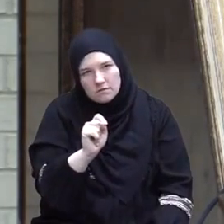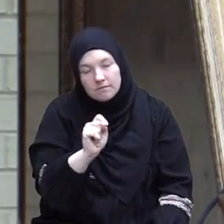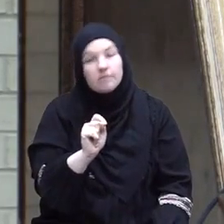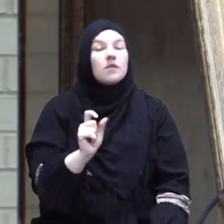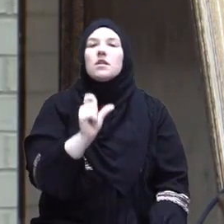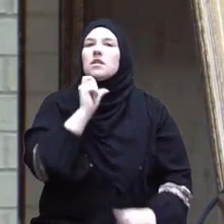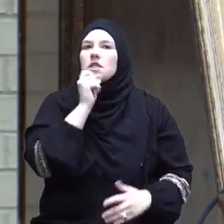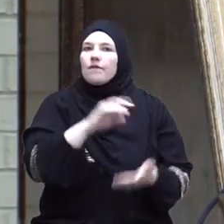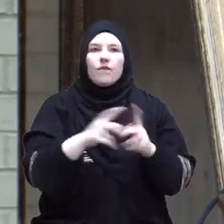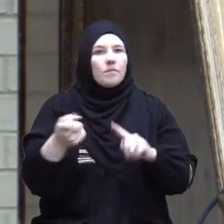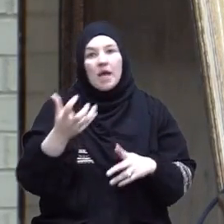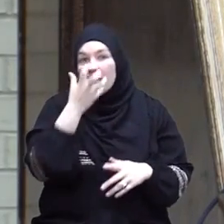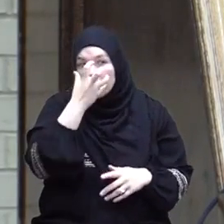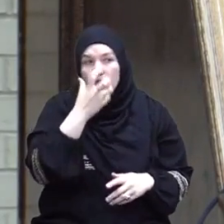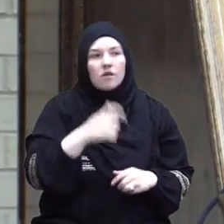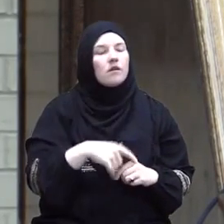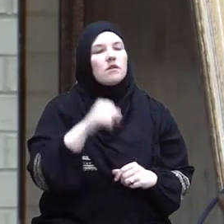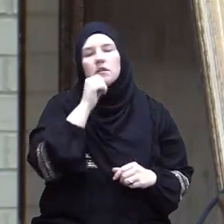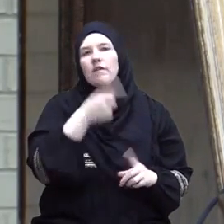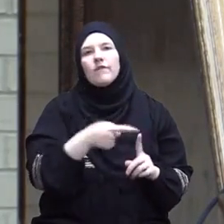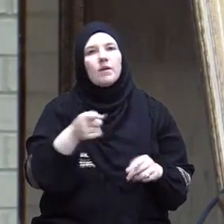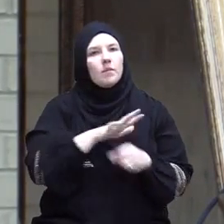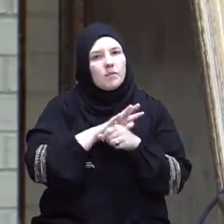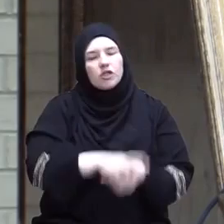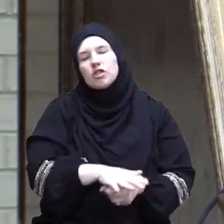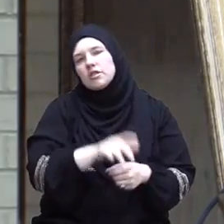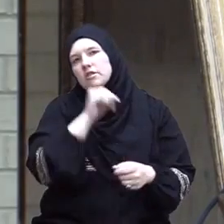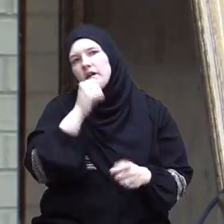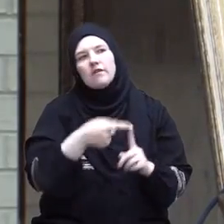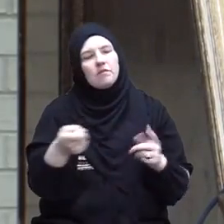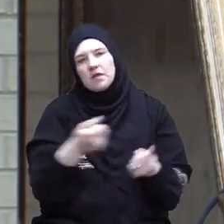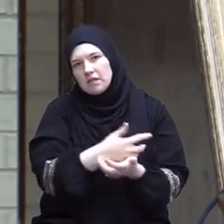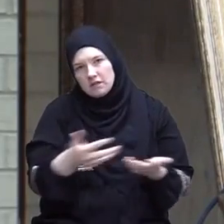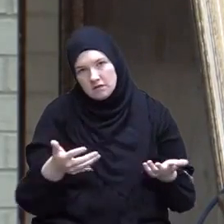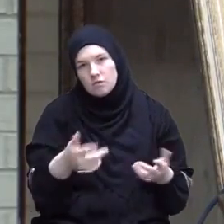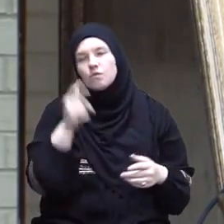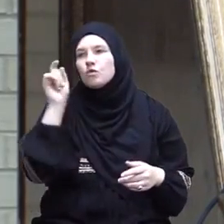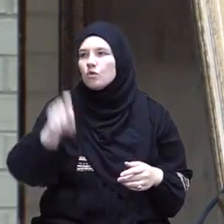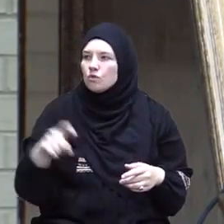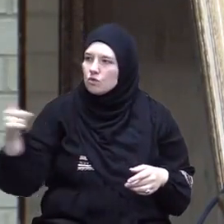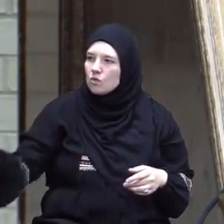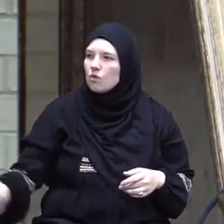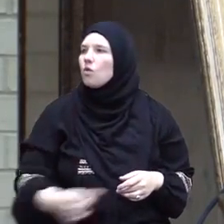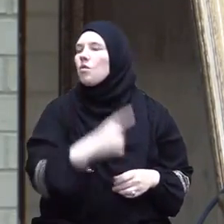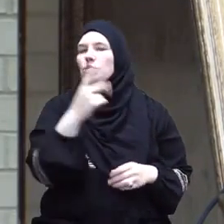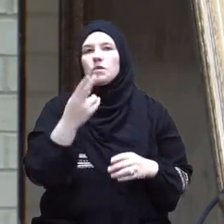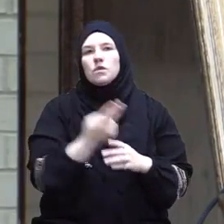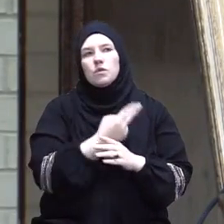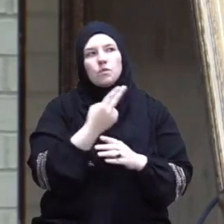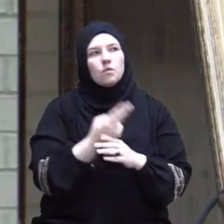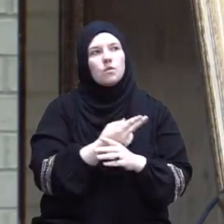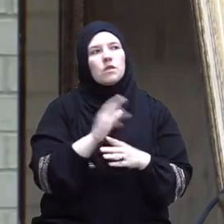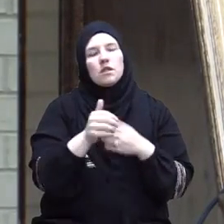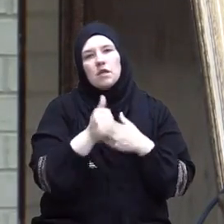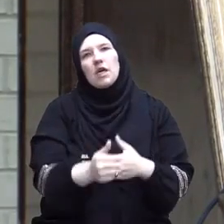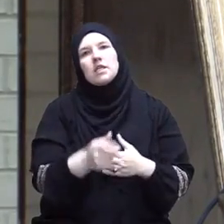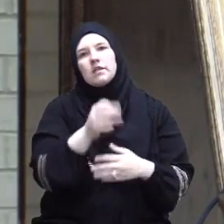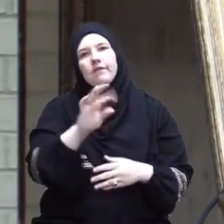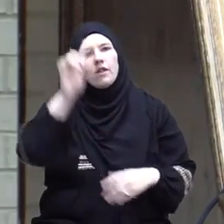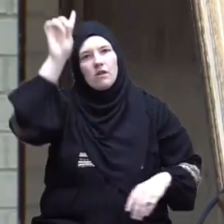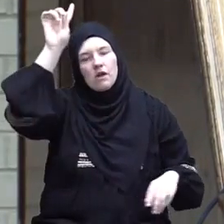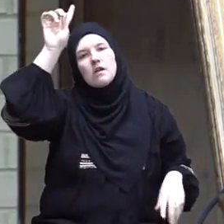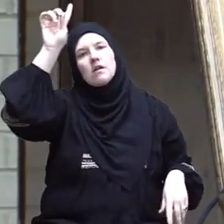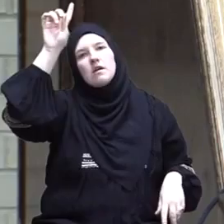Not out of anger, not out of oppression, not out of anything. We should always use the guidance of